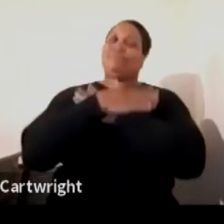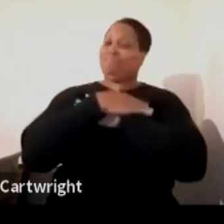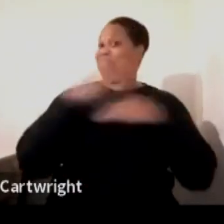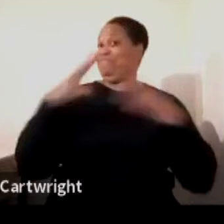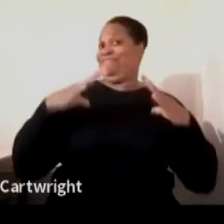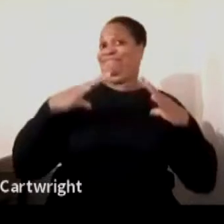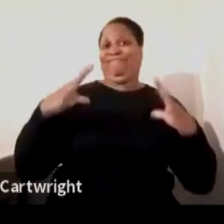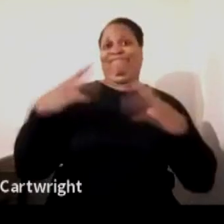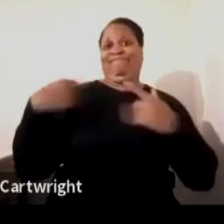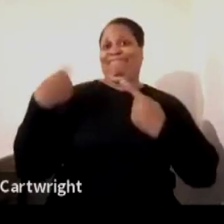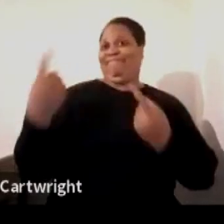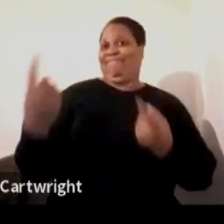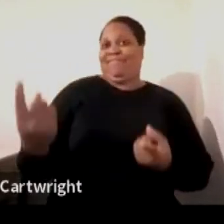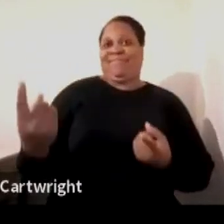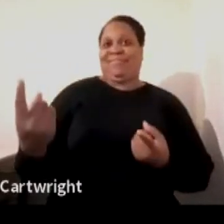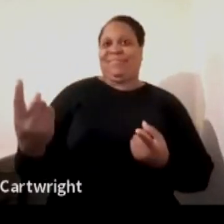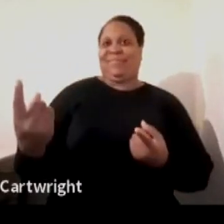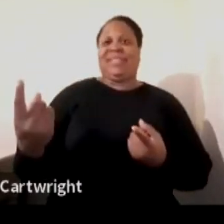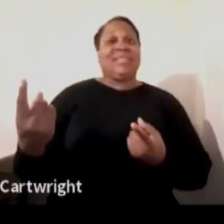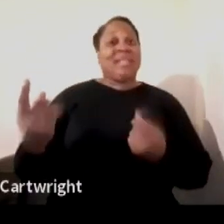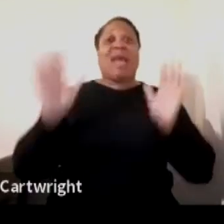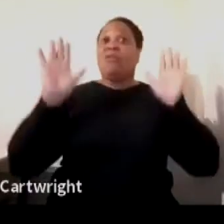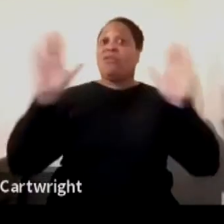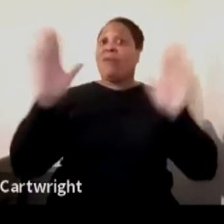All right, great. Thank you very much.